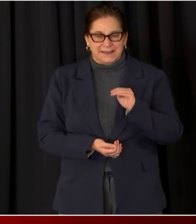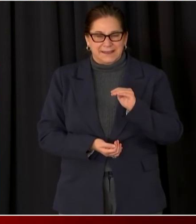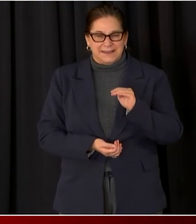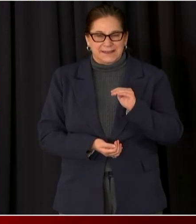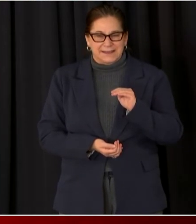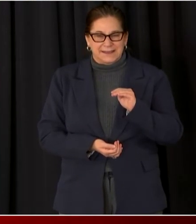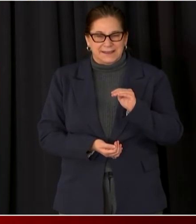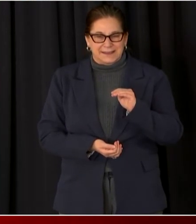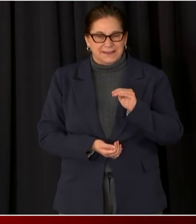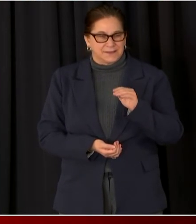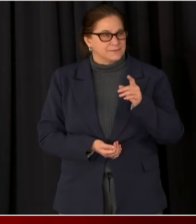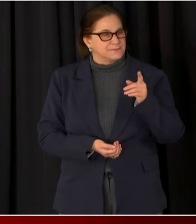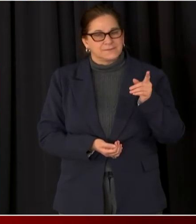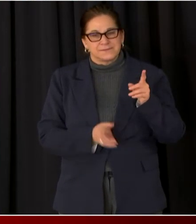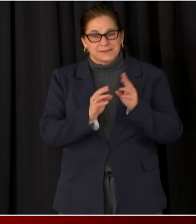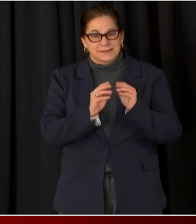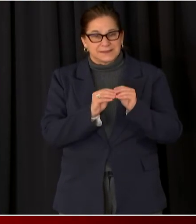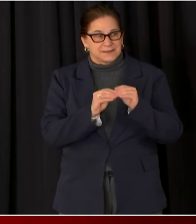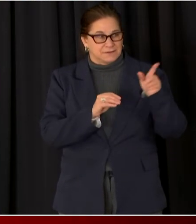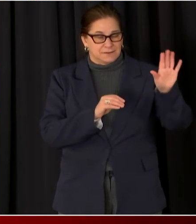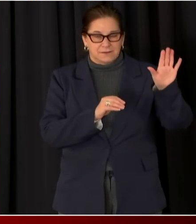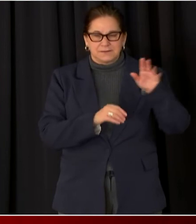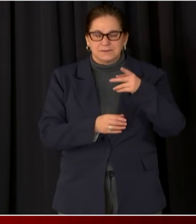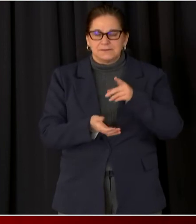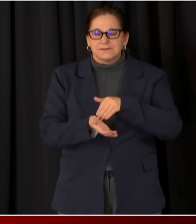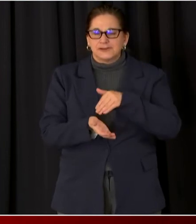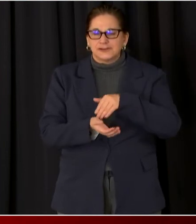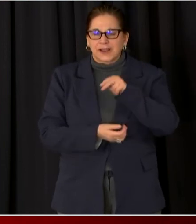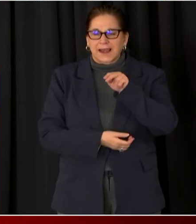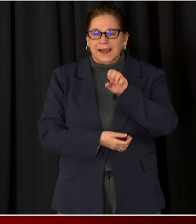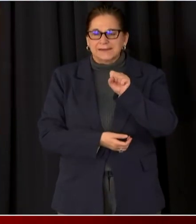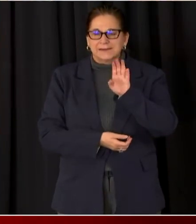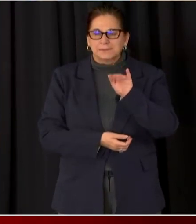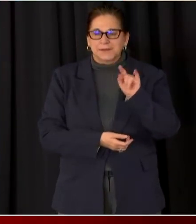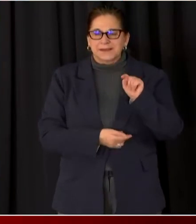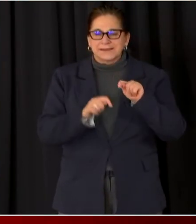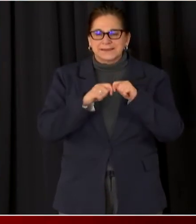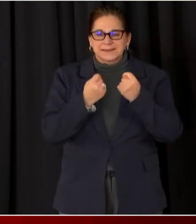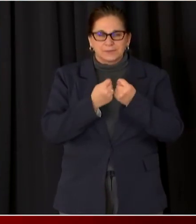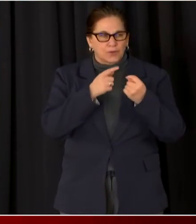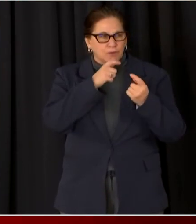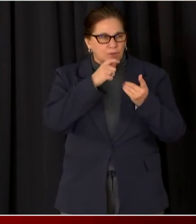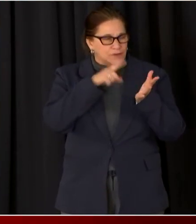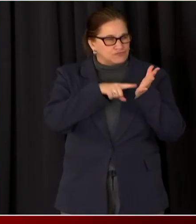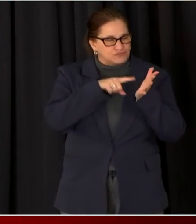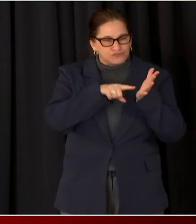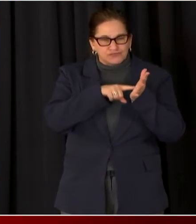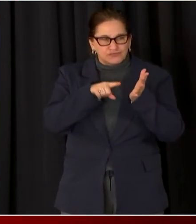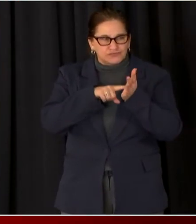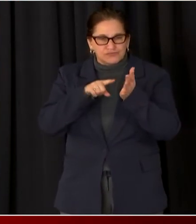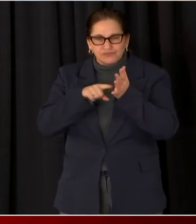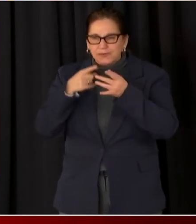audit, and I want to turn to Dr. Nesbitt to discuss the results. Sure, thank you, Madam